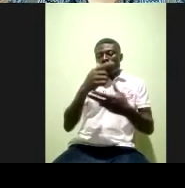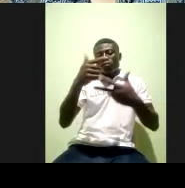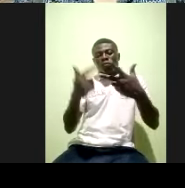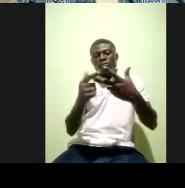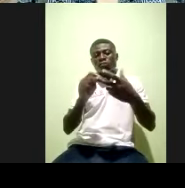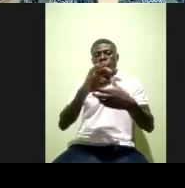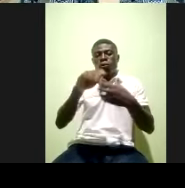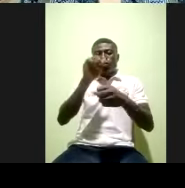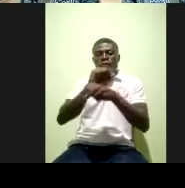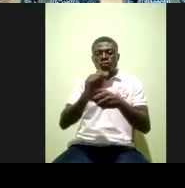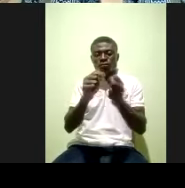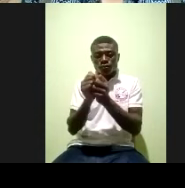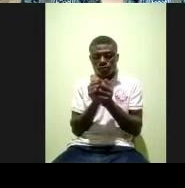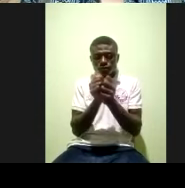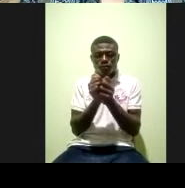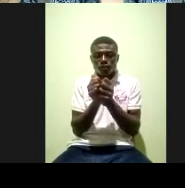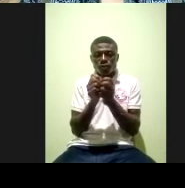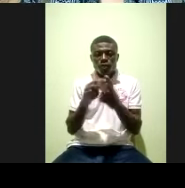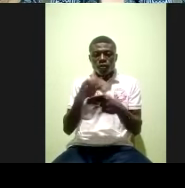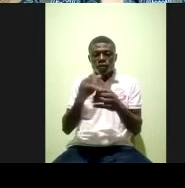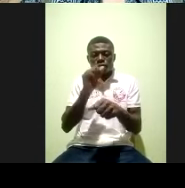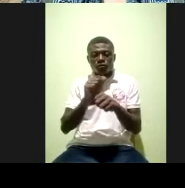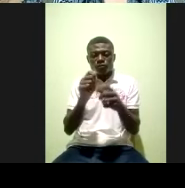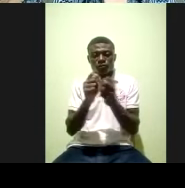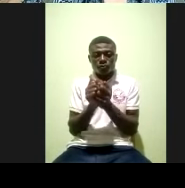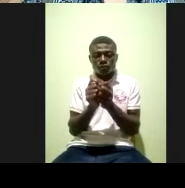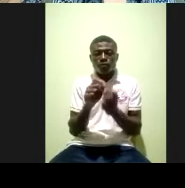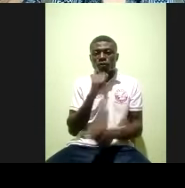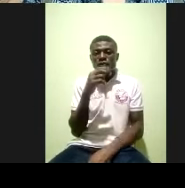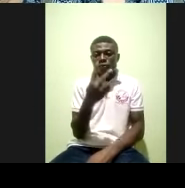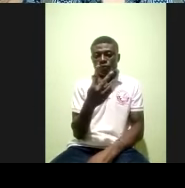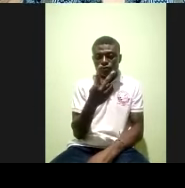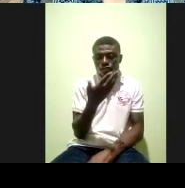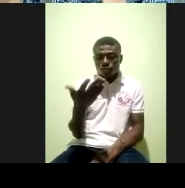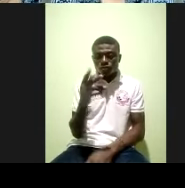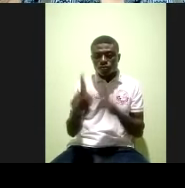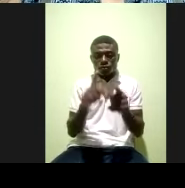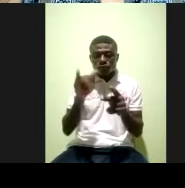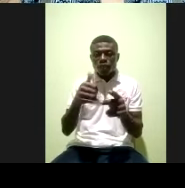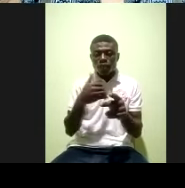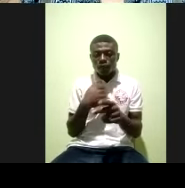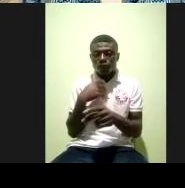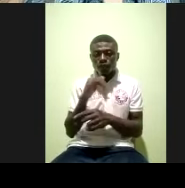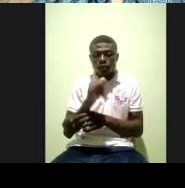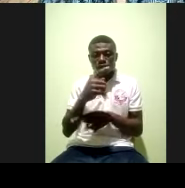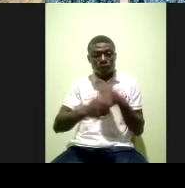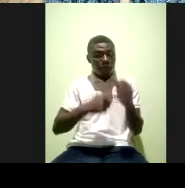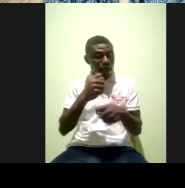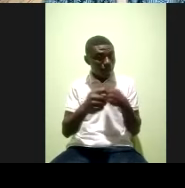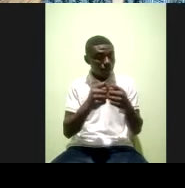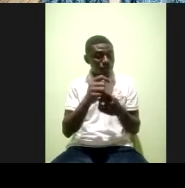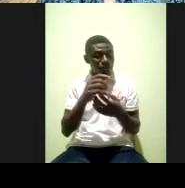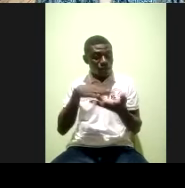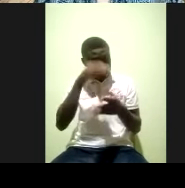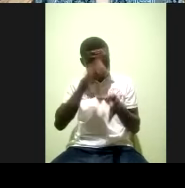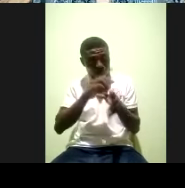two human beings have the same fingerprints, no two people will have exactly the same type of